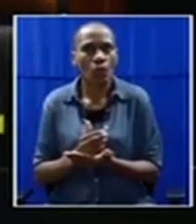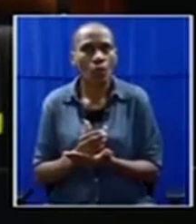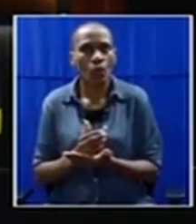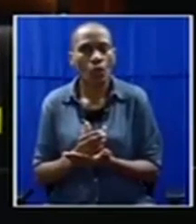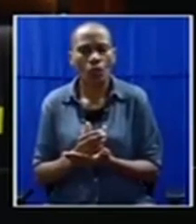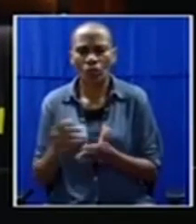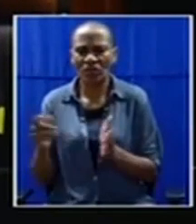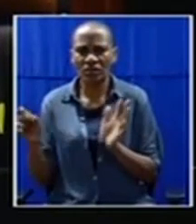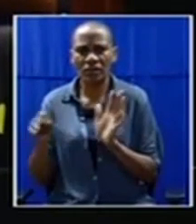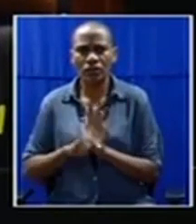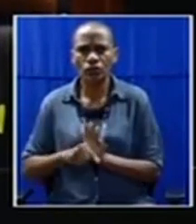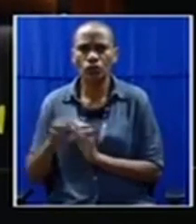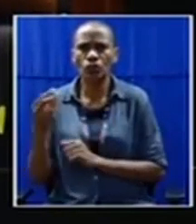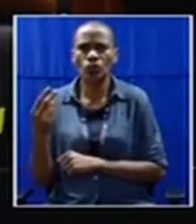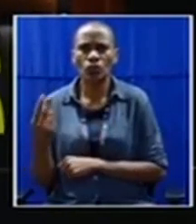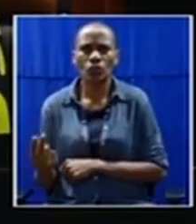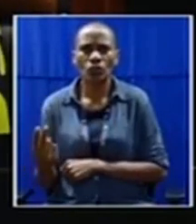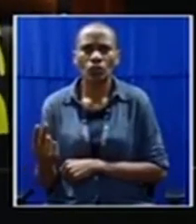-2.